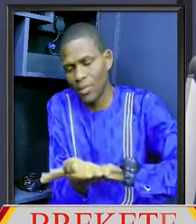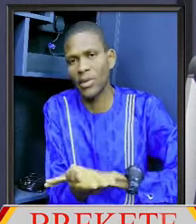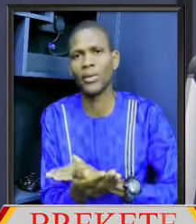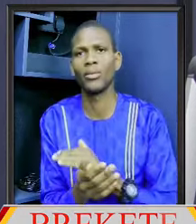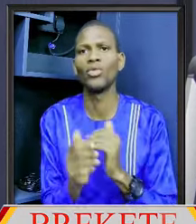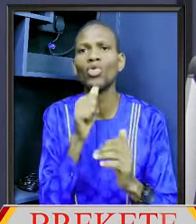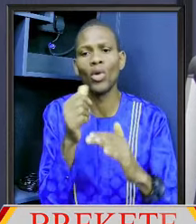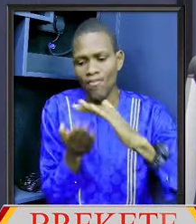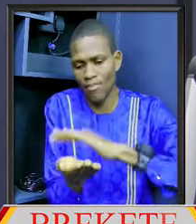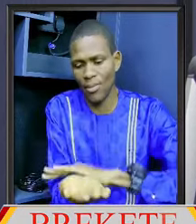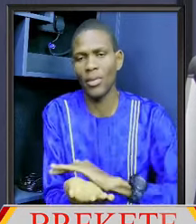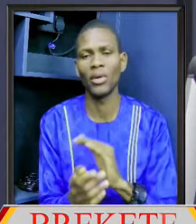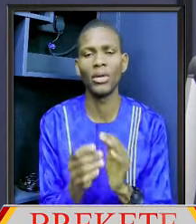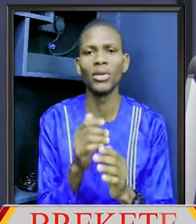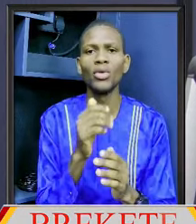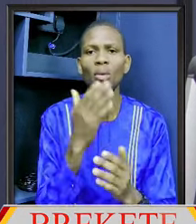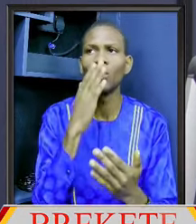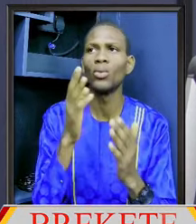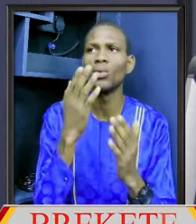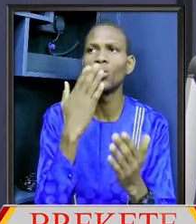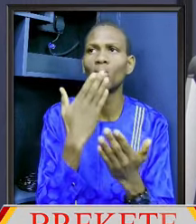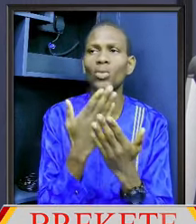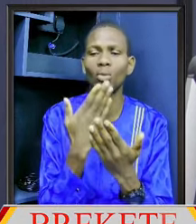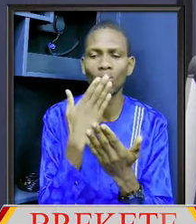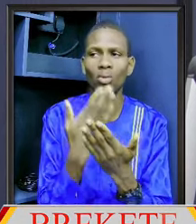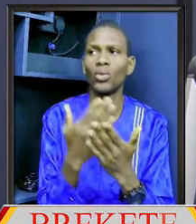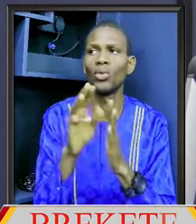Not bribe, goodwill.